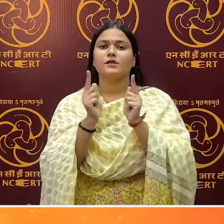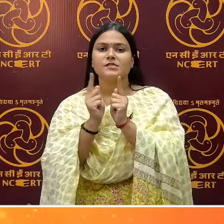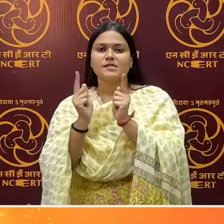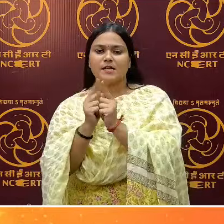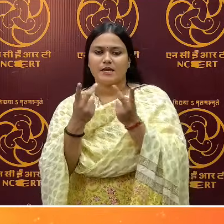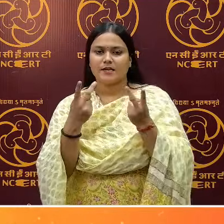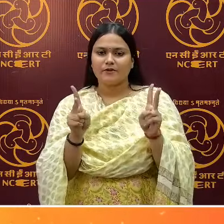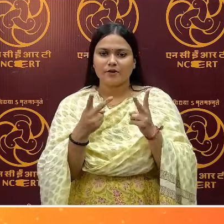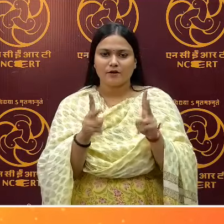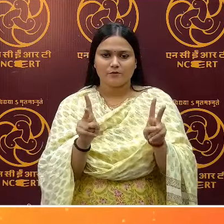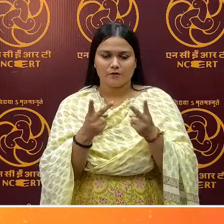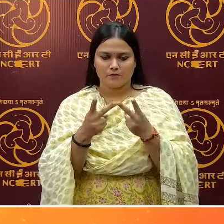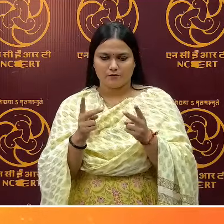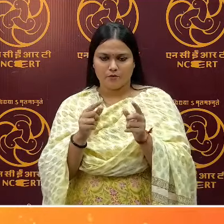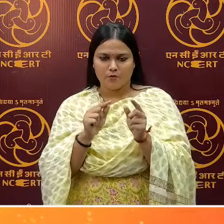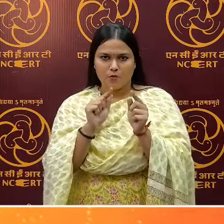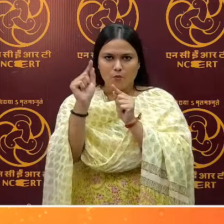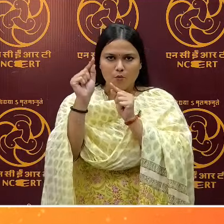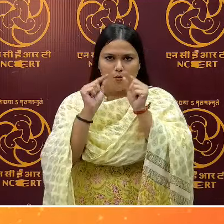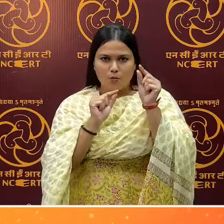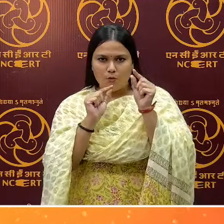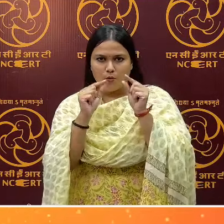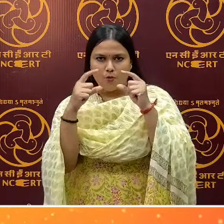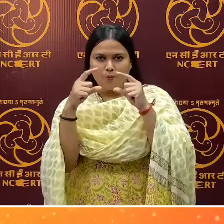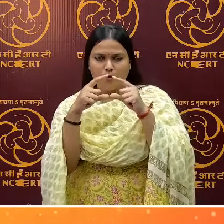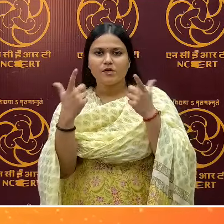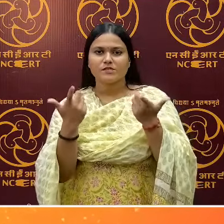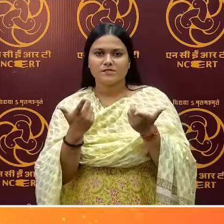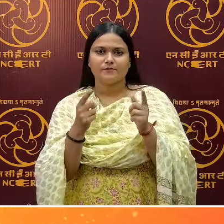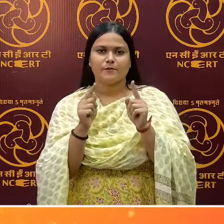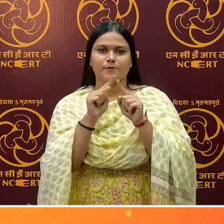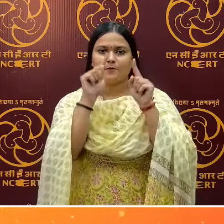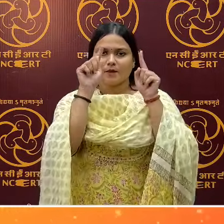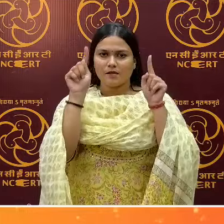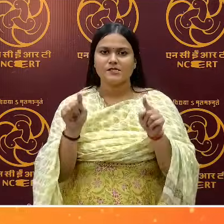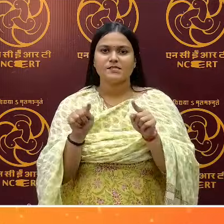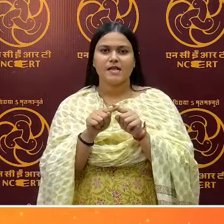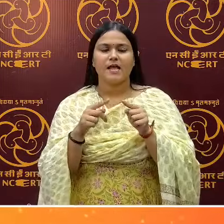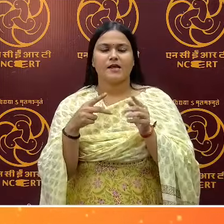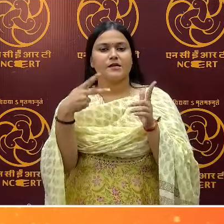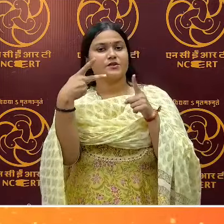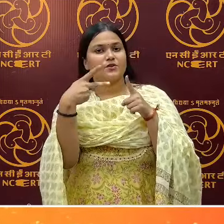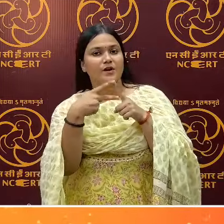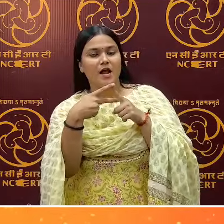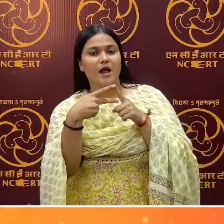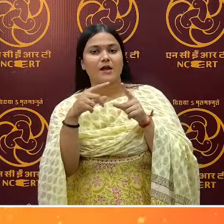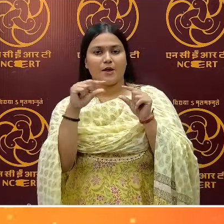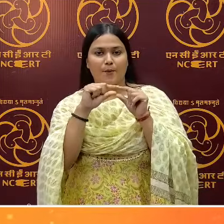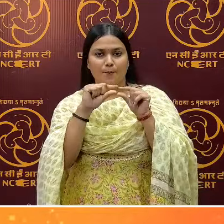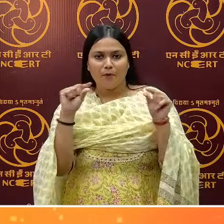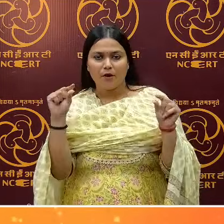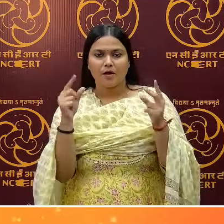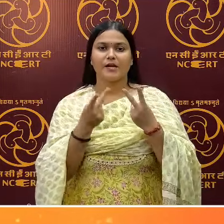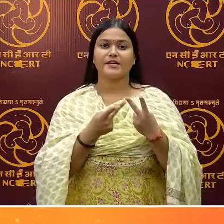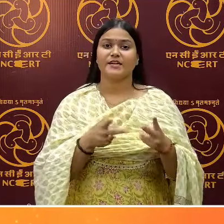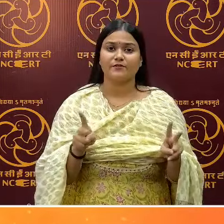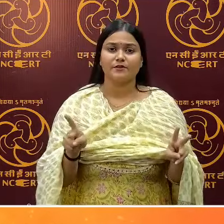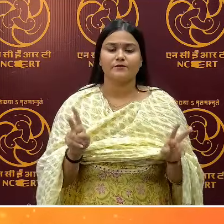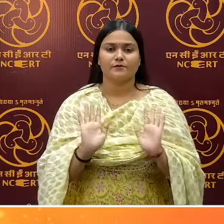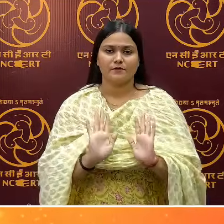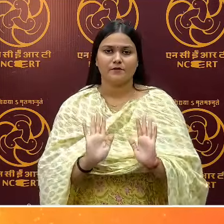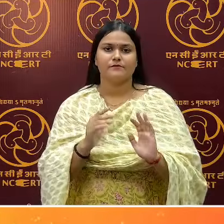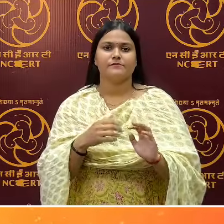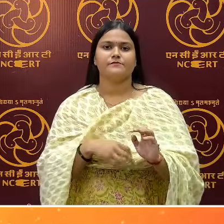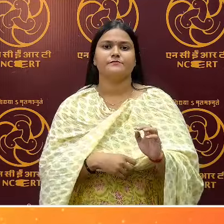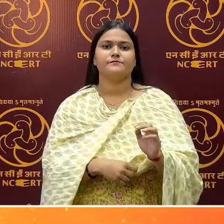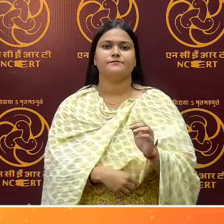If the spinner is properly balanced, I have some more spinners with me that I have made using the waste material,